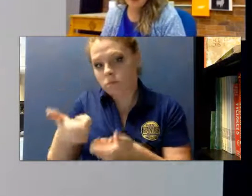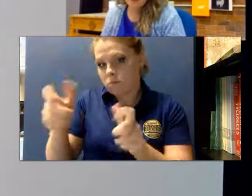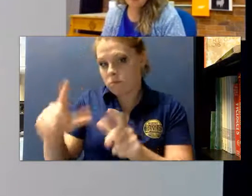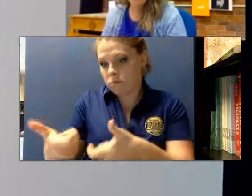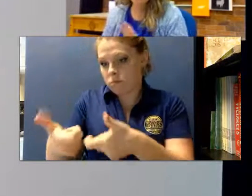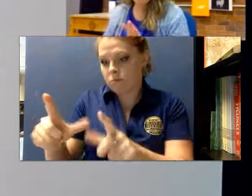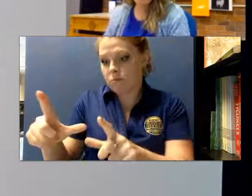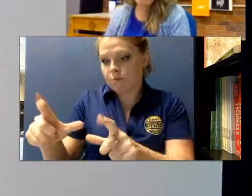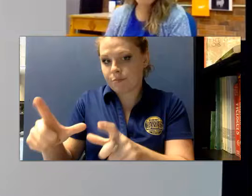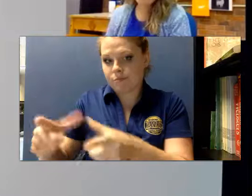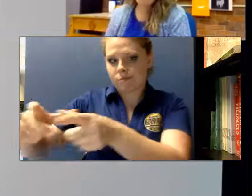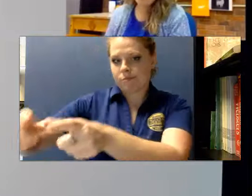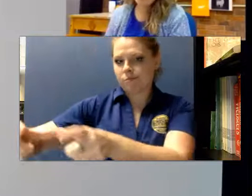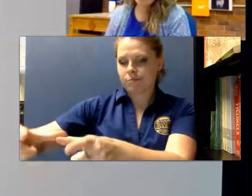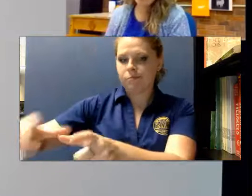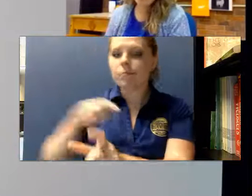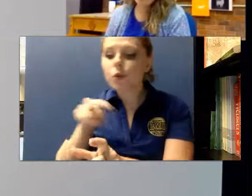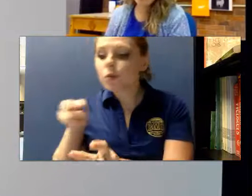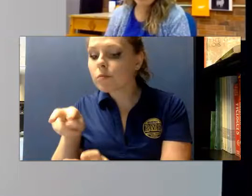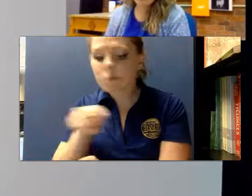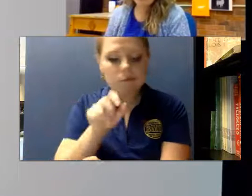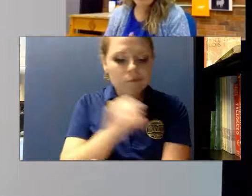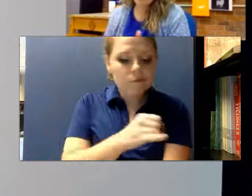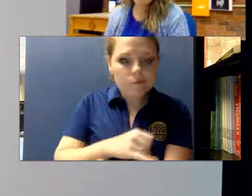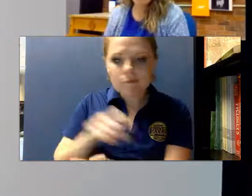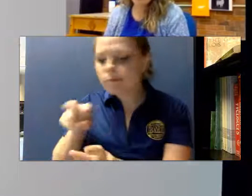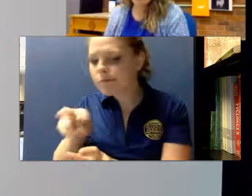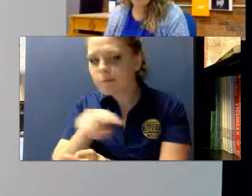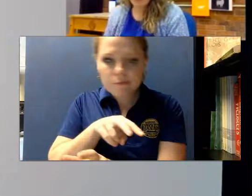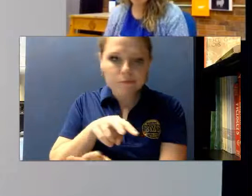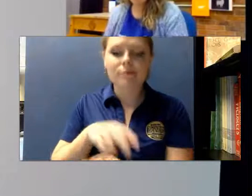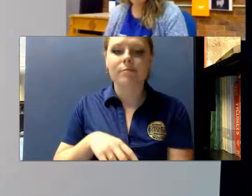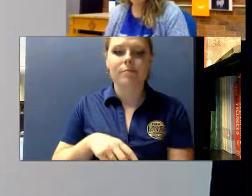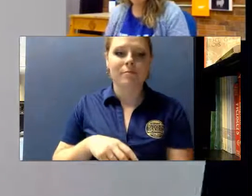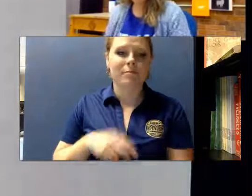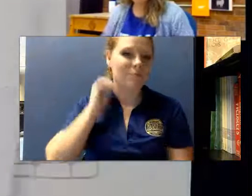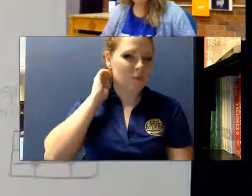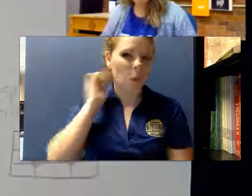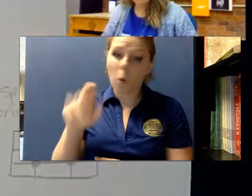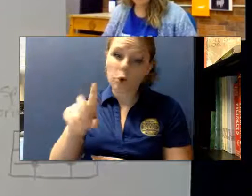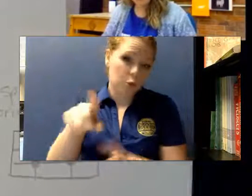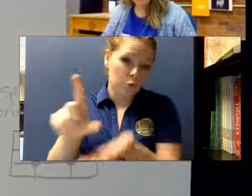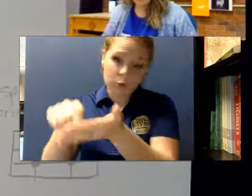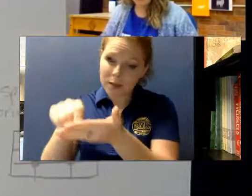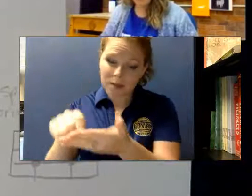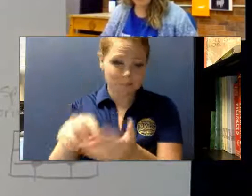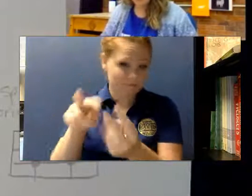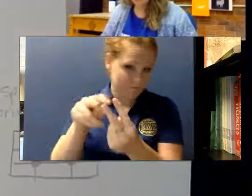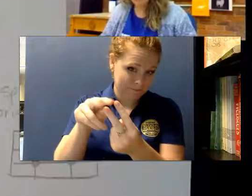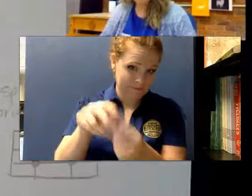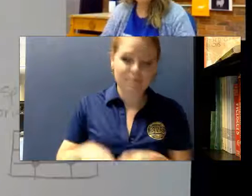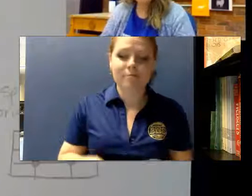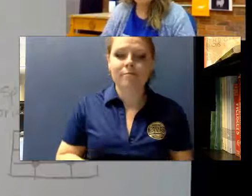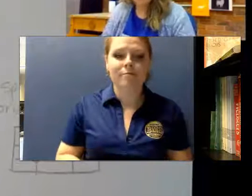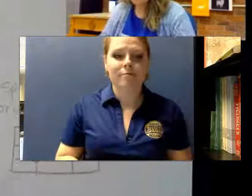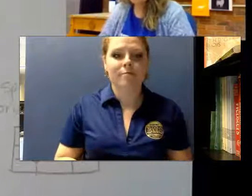phone next to you, or you might have it set up on your computer screen and you're drawing from that, okay? So I'm going to set it to the side so I can have it